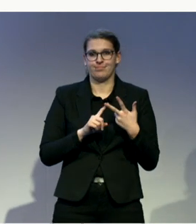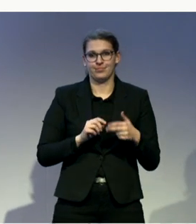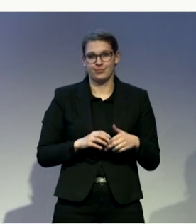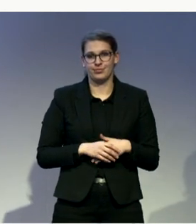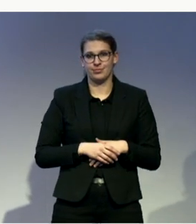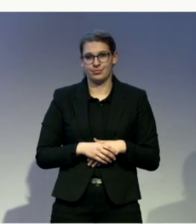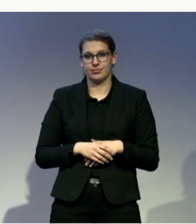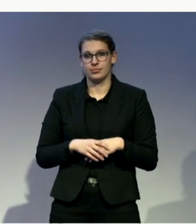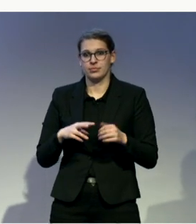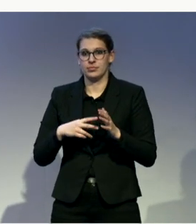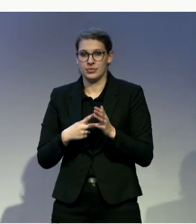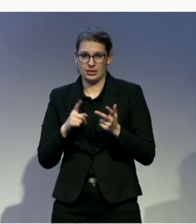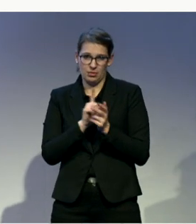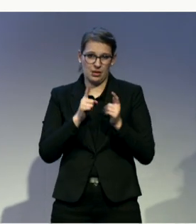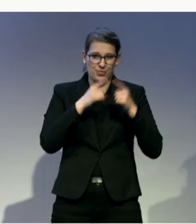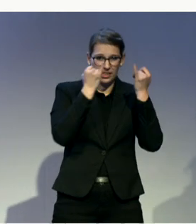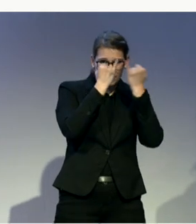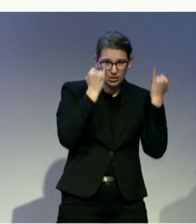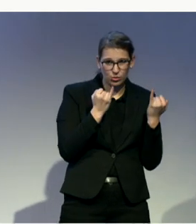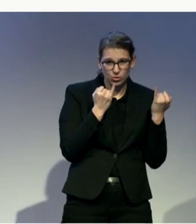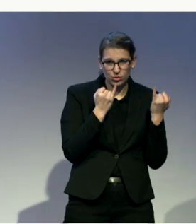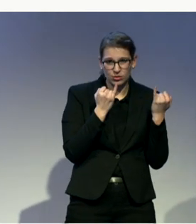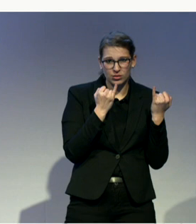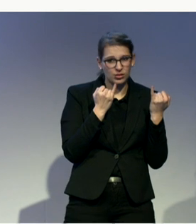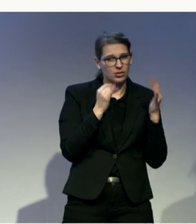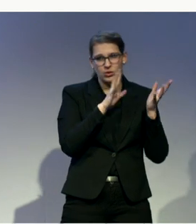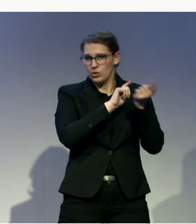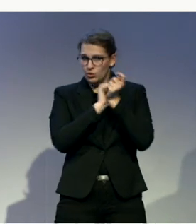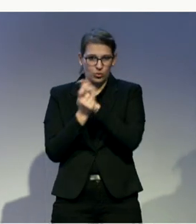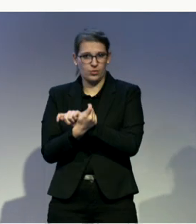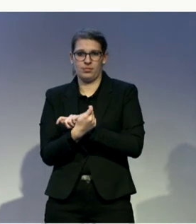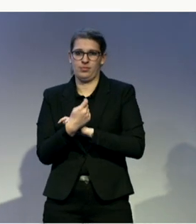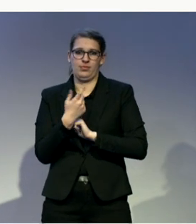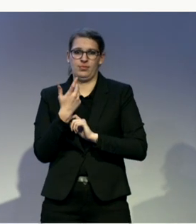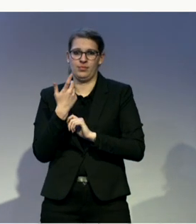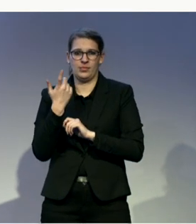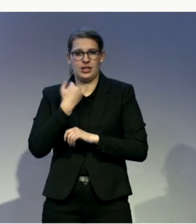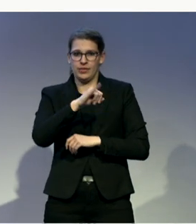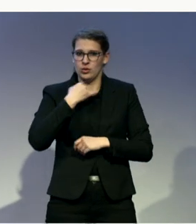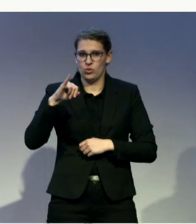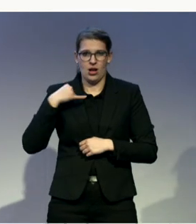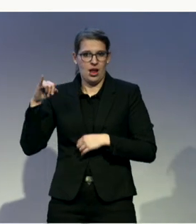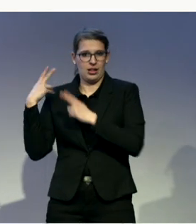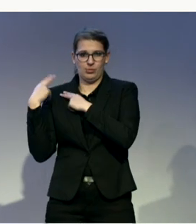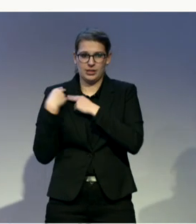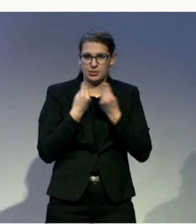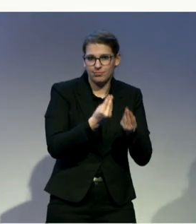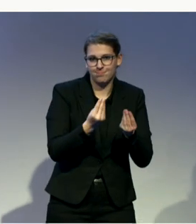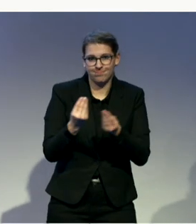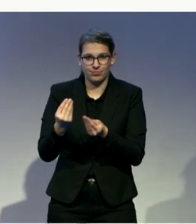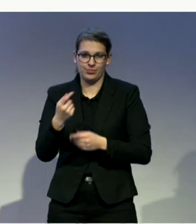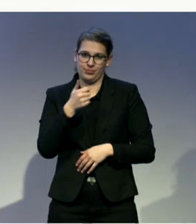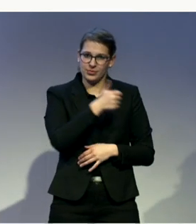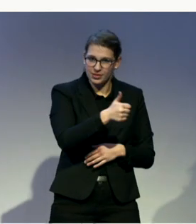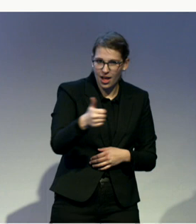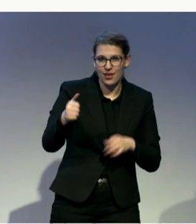an each person responsibility for its own life. To have a responsibility, you need to have a choice in life,